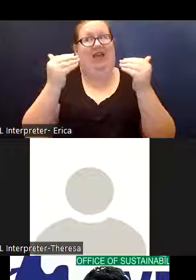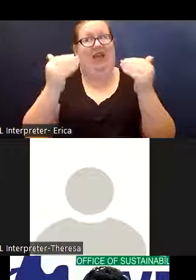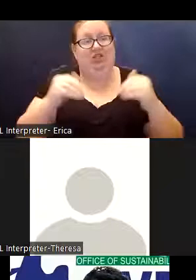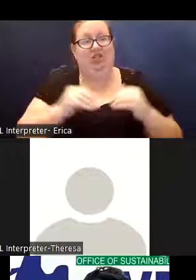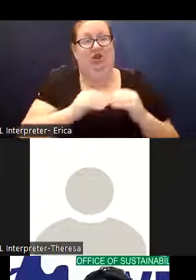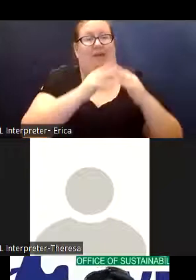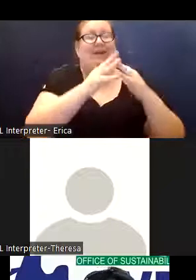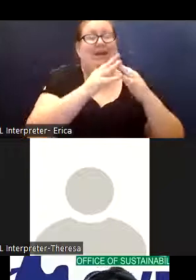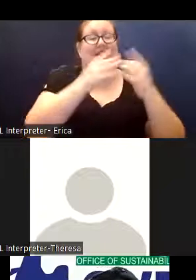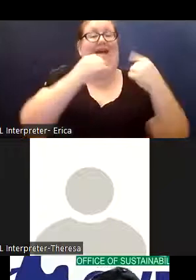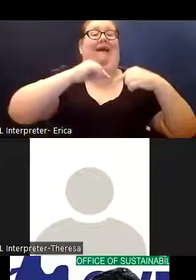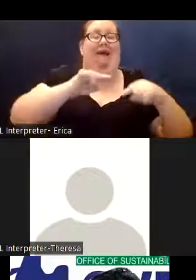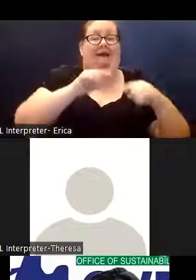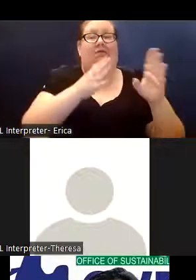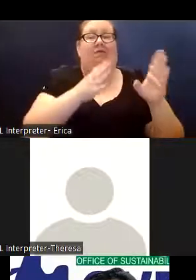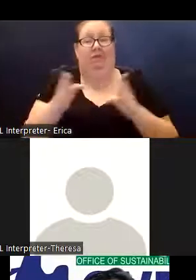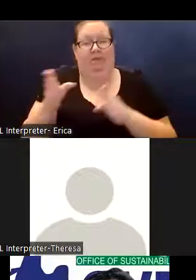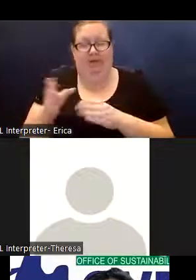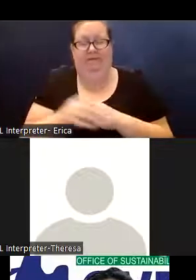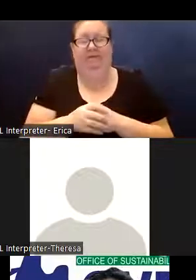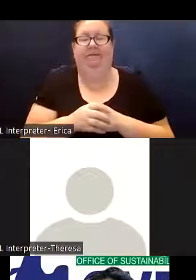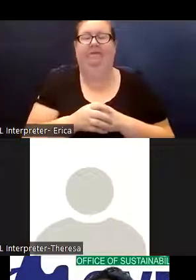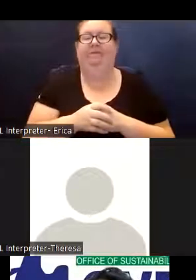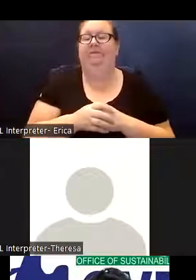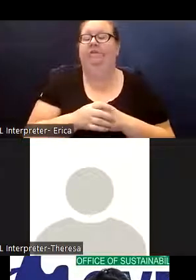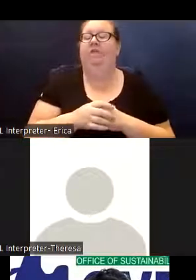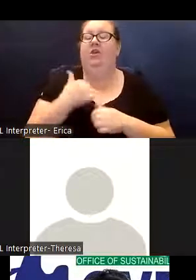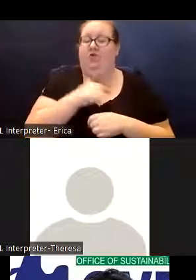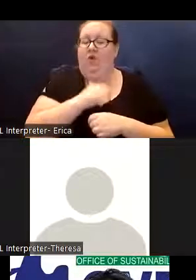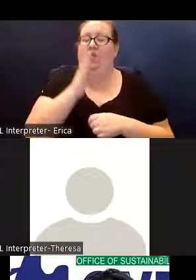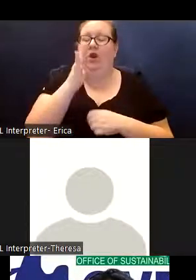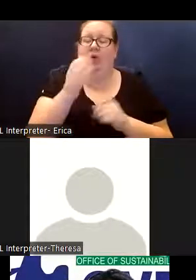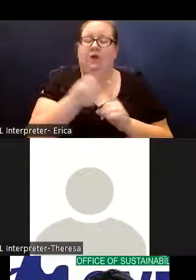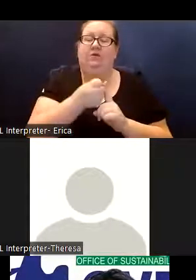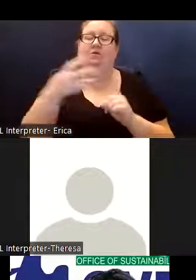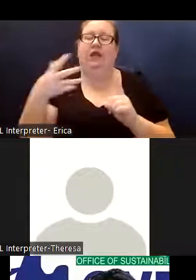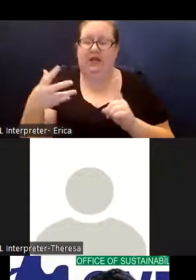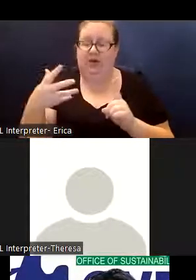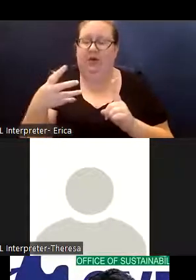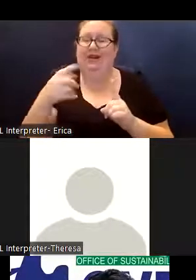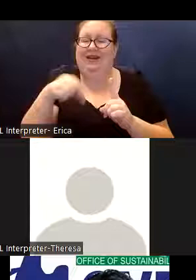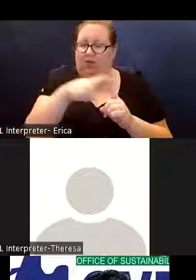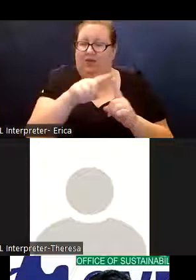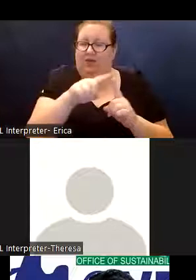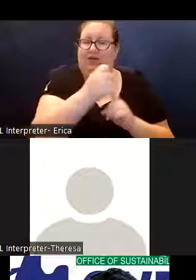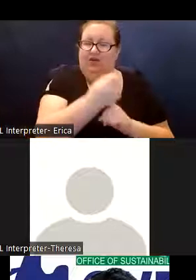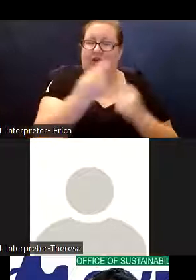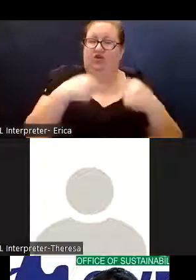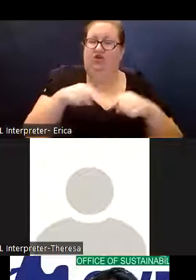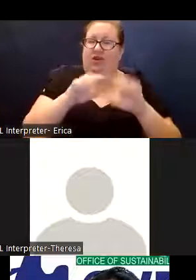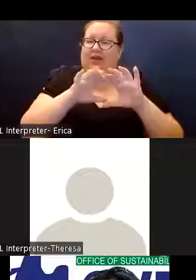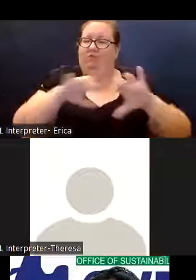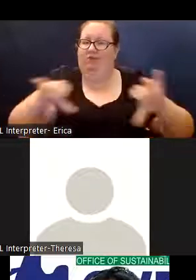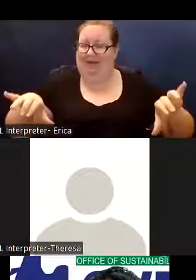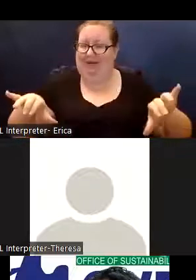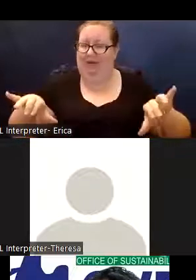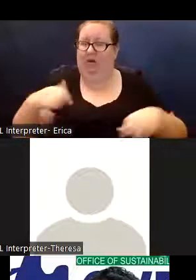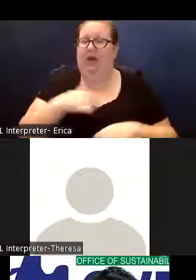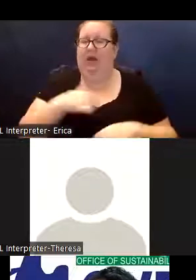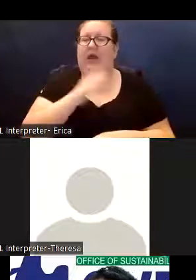are doing this work. So we're going to get into more details on these scenarios in the breakout, and we will